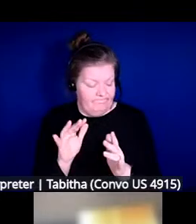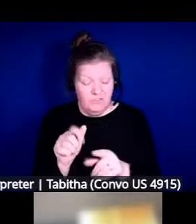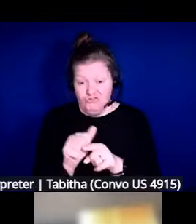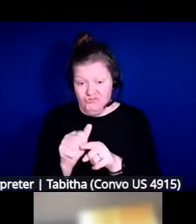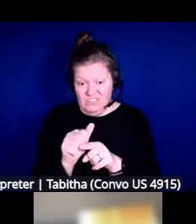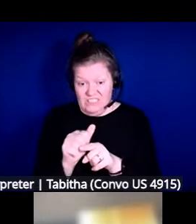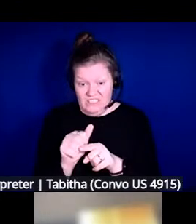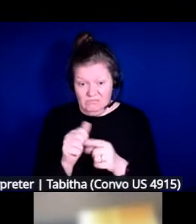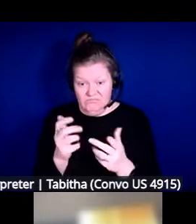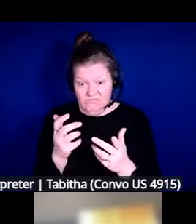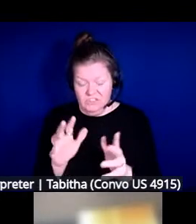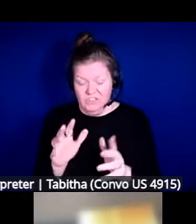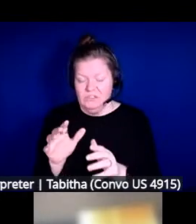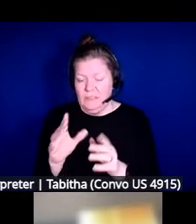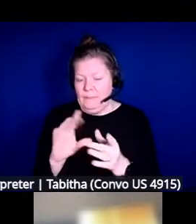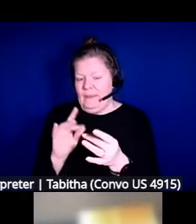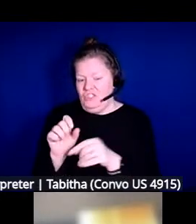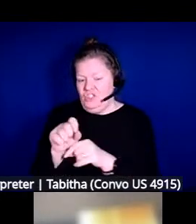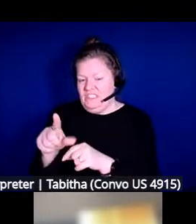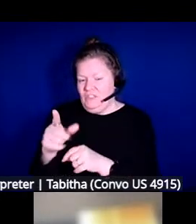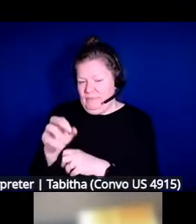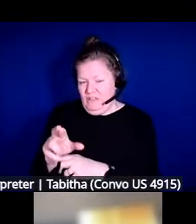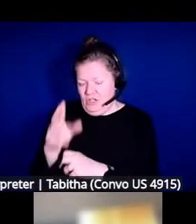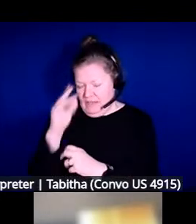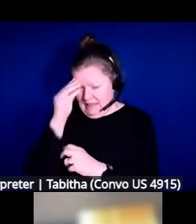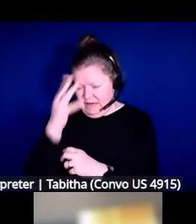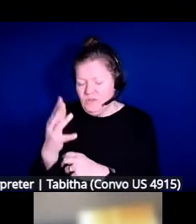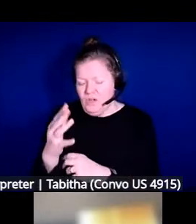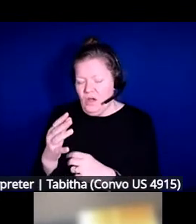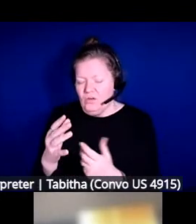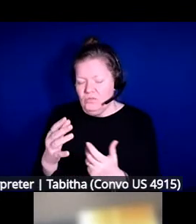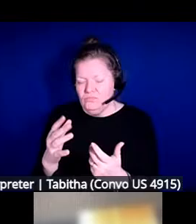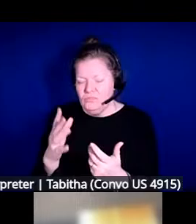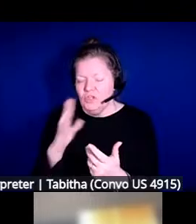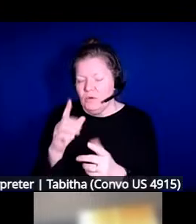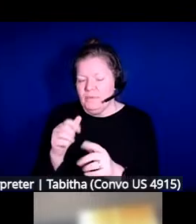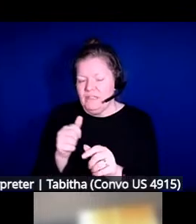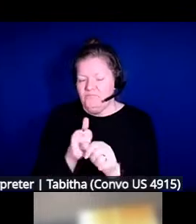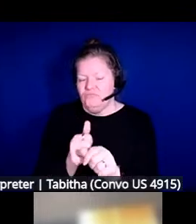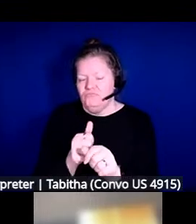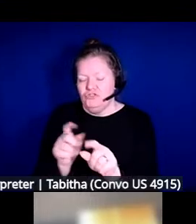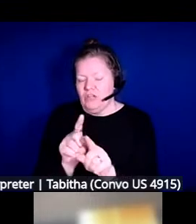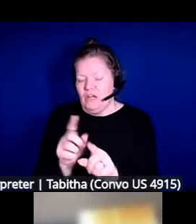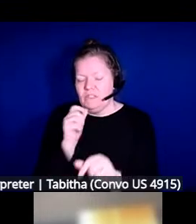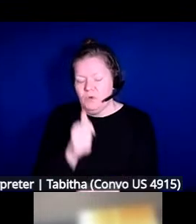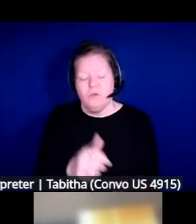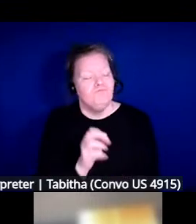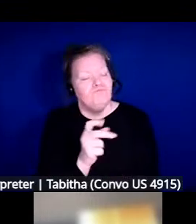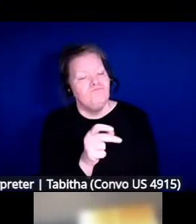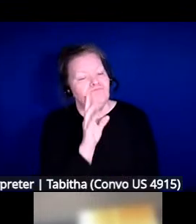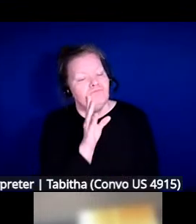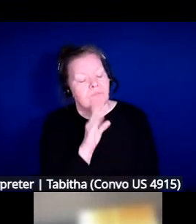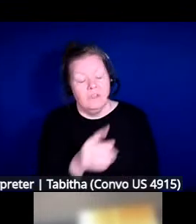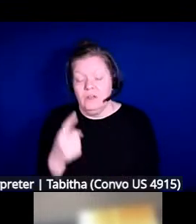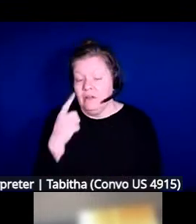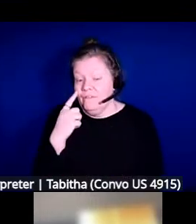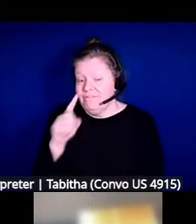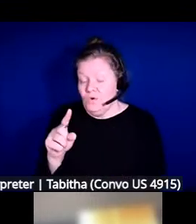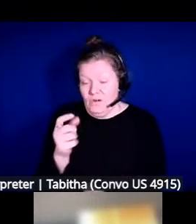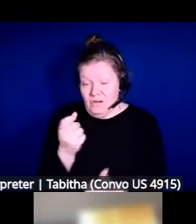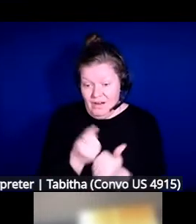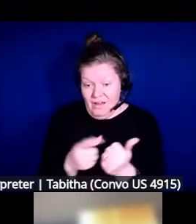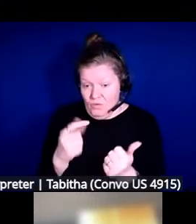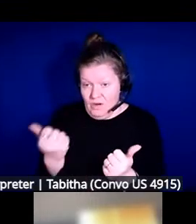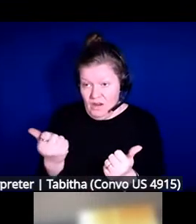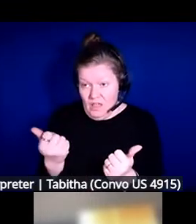training, send a message to Peter to let him know that you're Okay. going to shadow him tomorrow. Okay. For